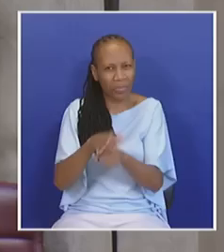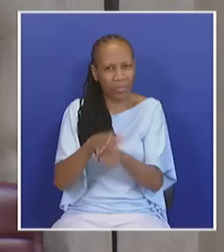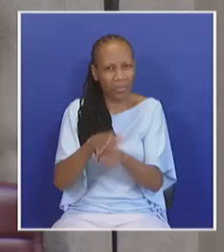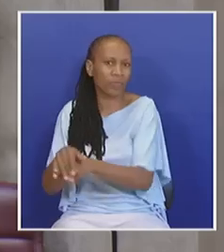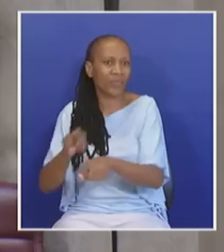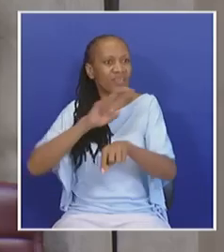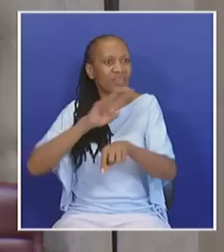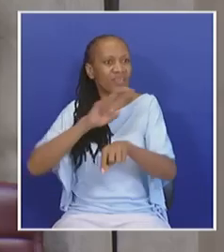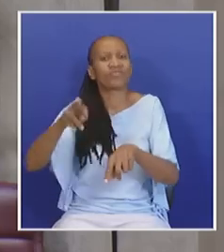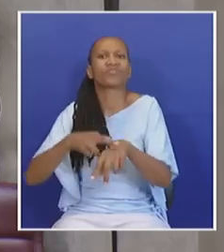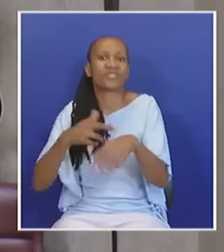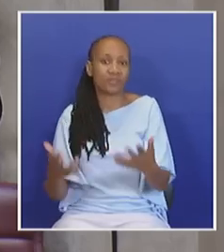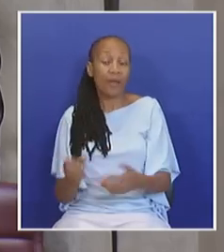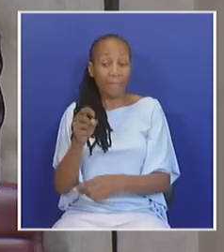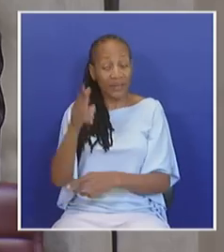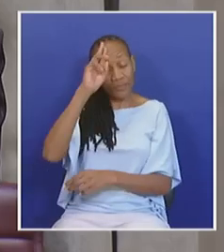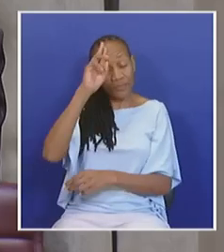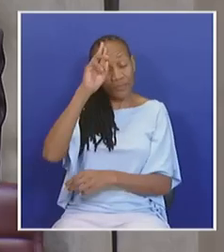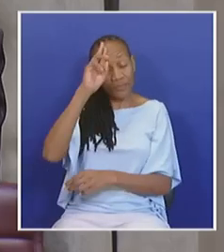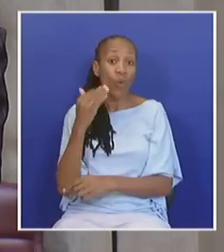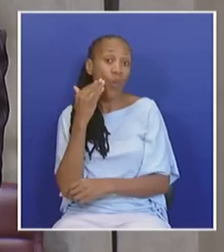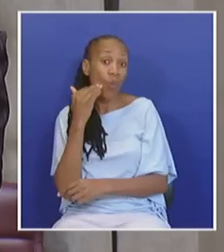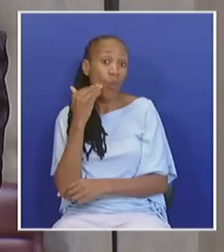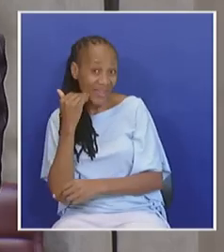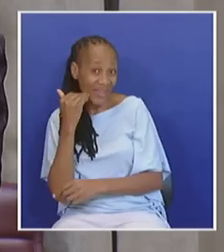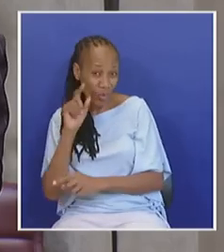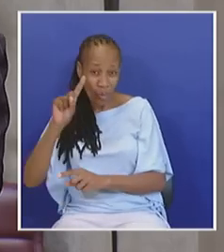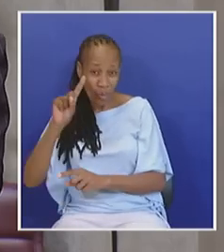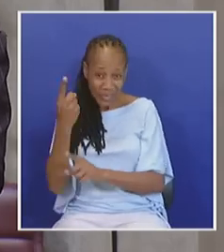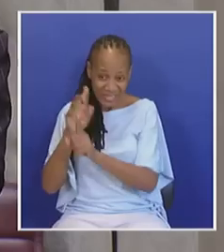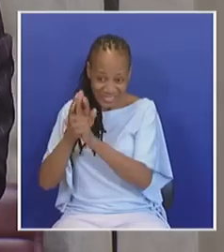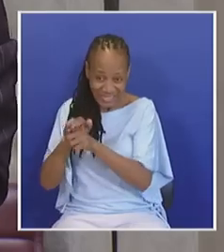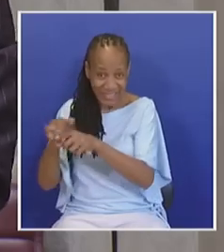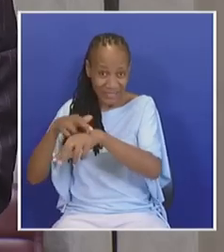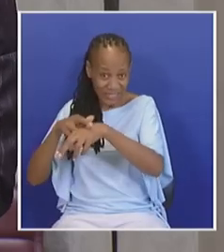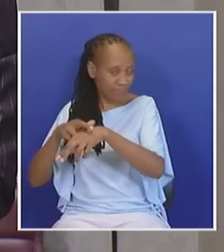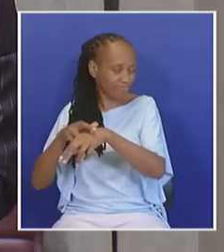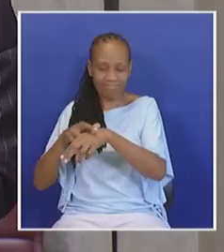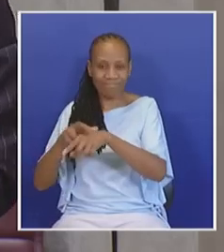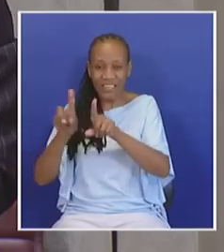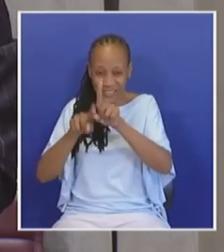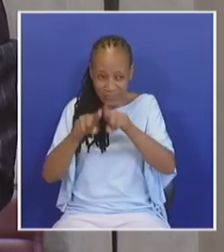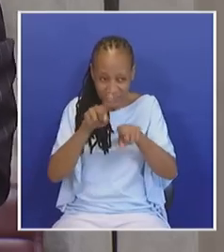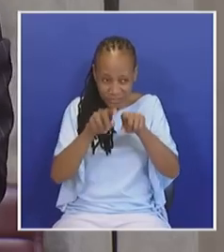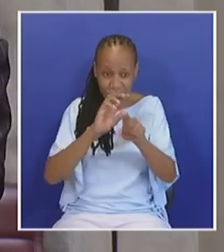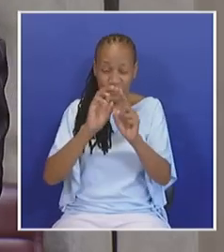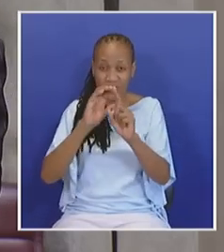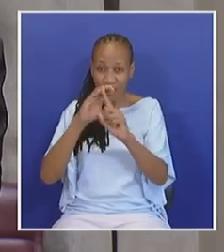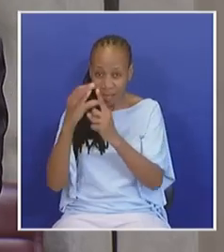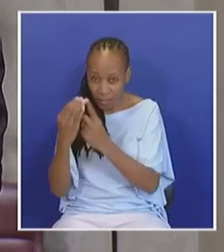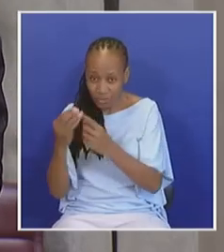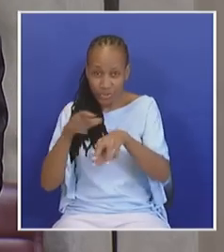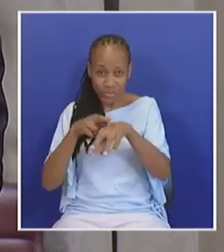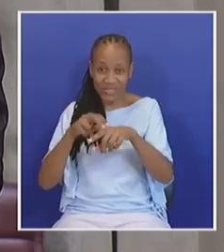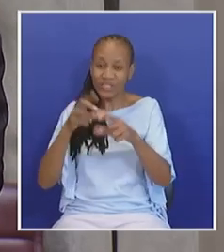white South African is racist. There are many who not only abhor racism, but are part of the collective struggle to build a